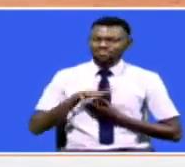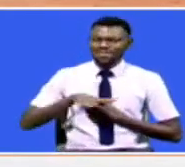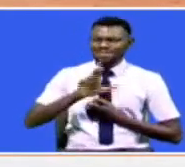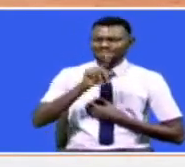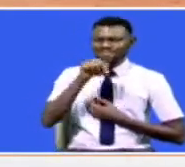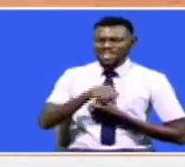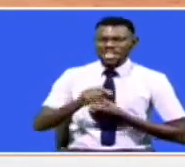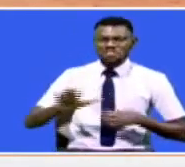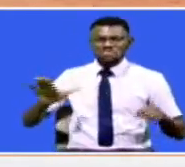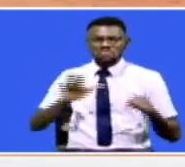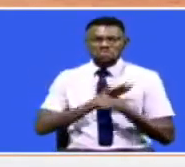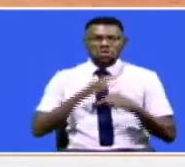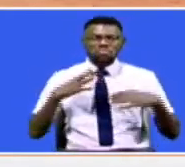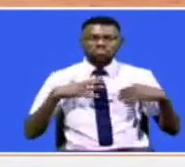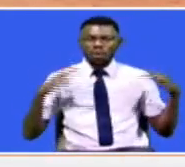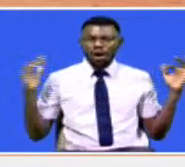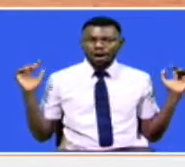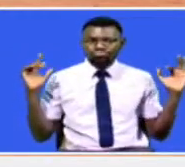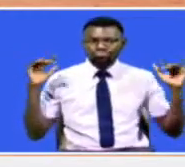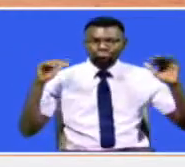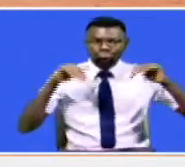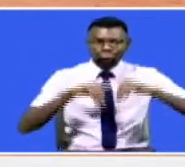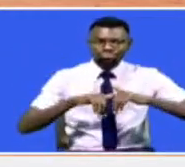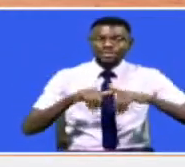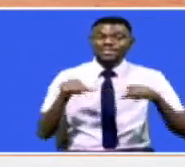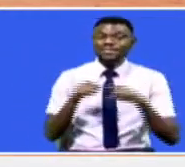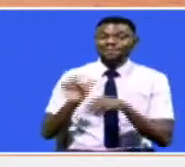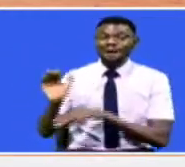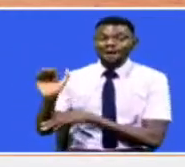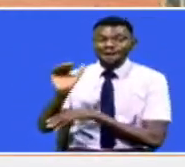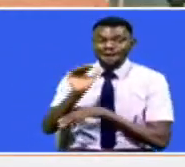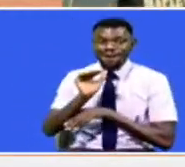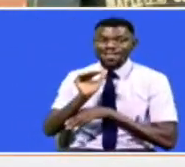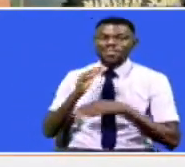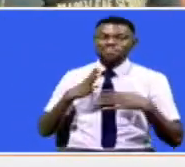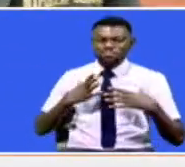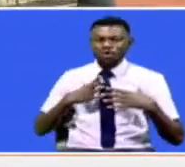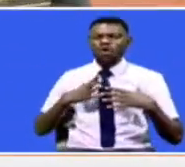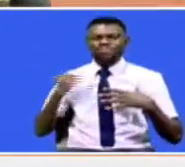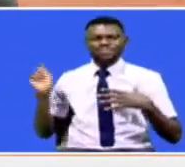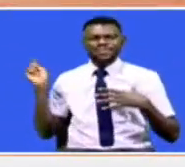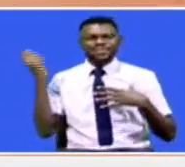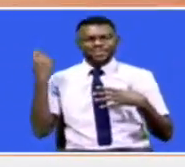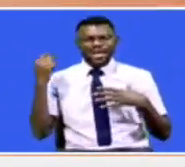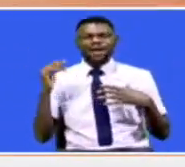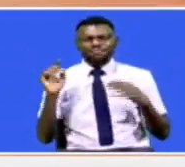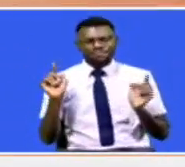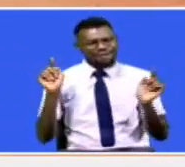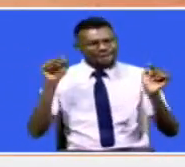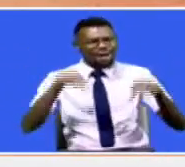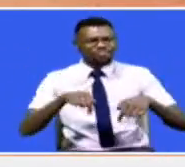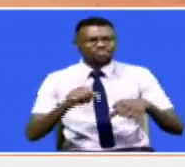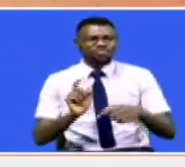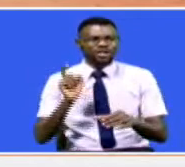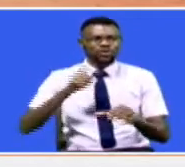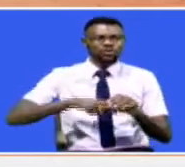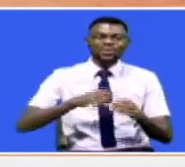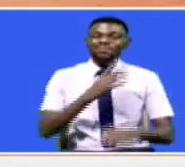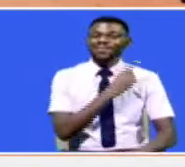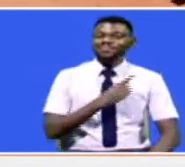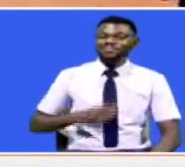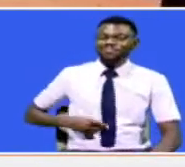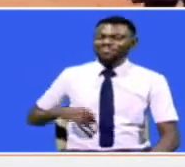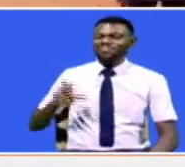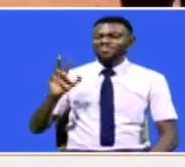be full to the brim, as they urge supporters and Kenyans at large to join in their cause. David Mudoka, KTN